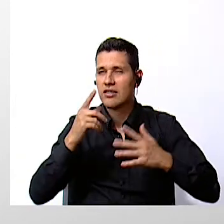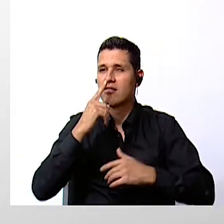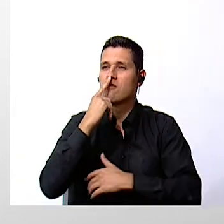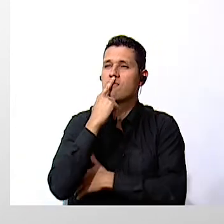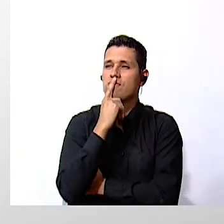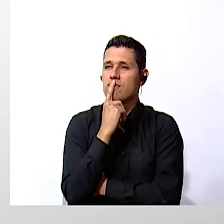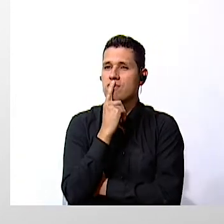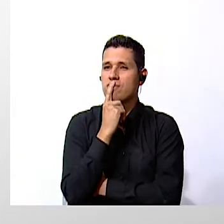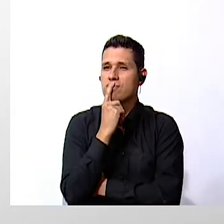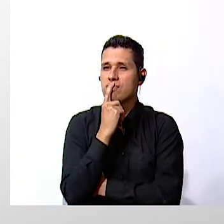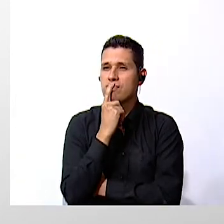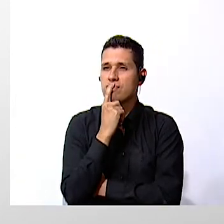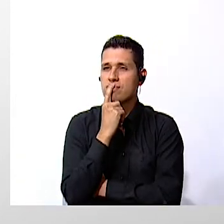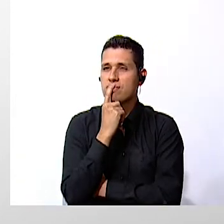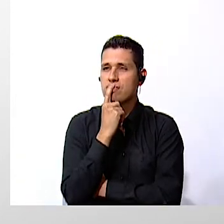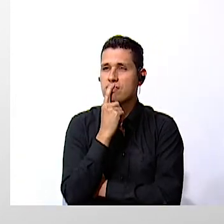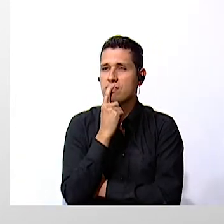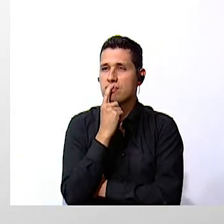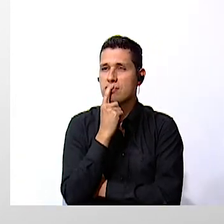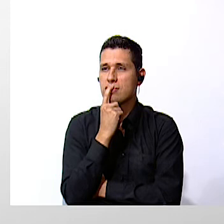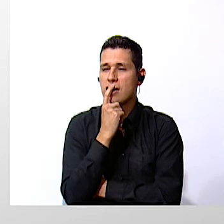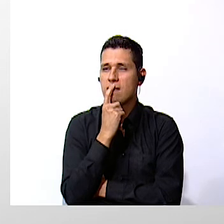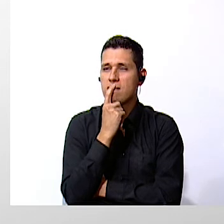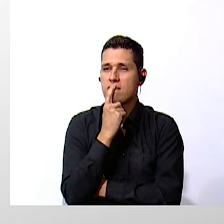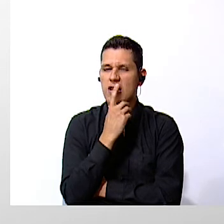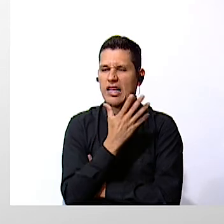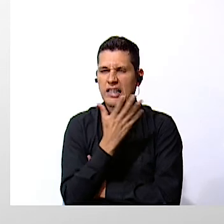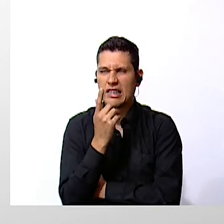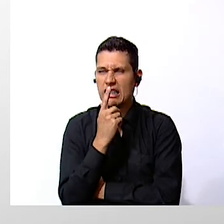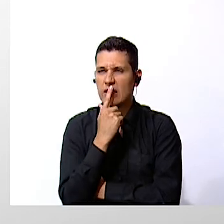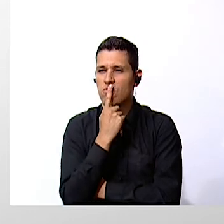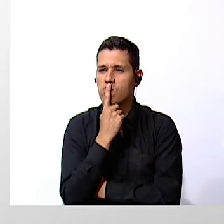see. As big as a river.